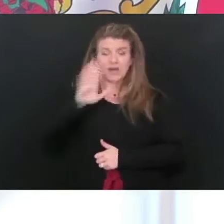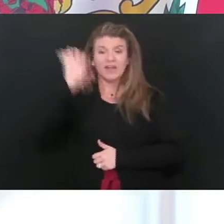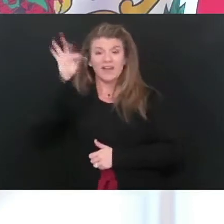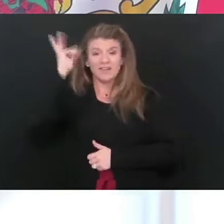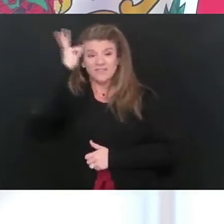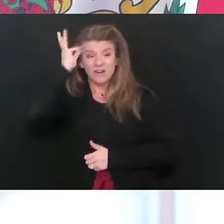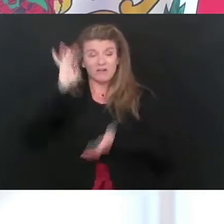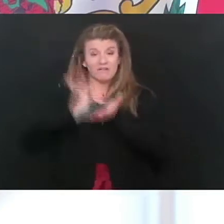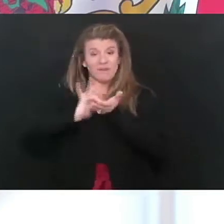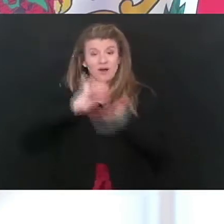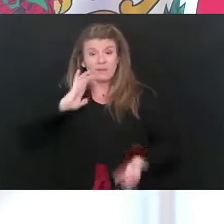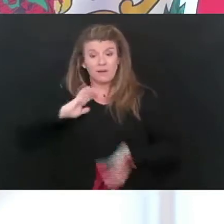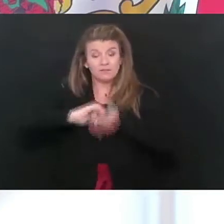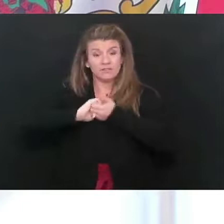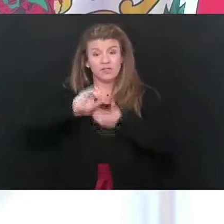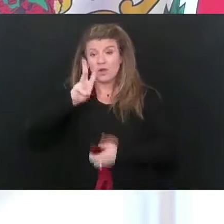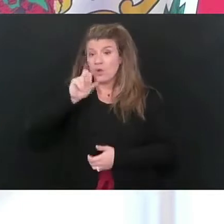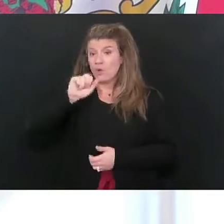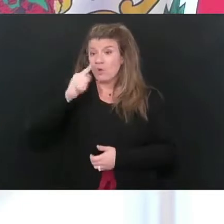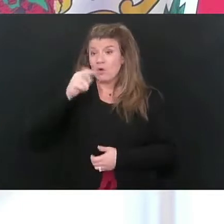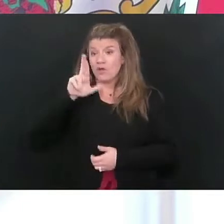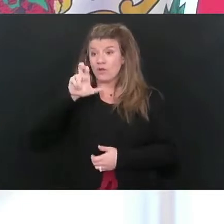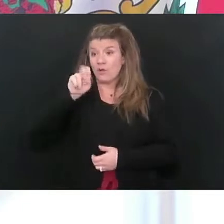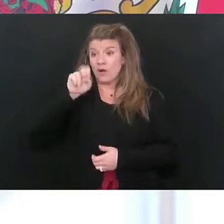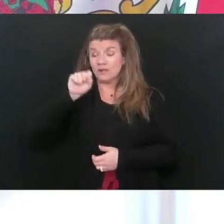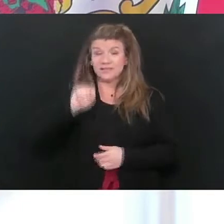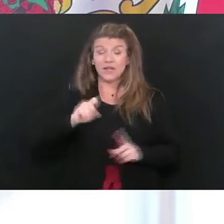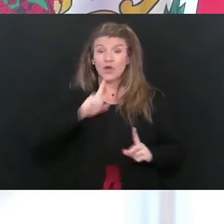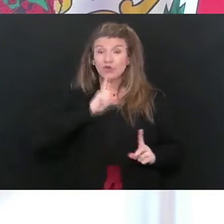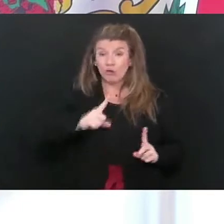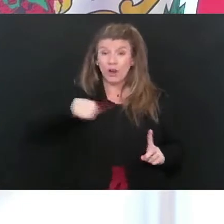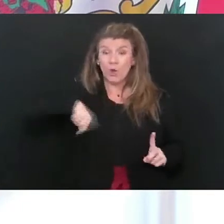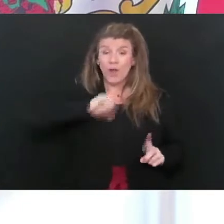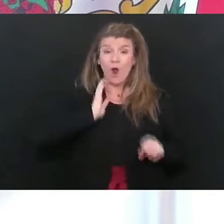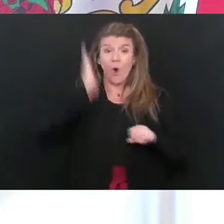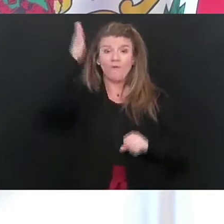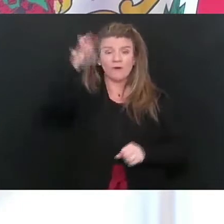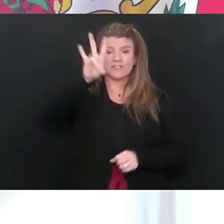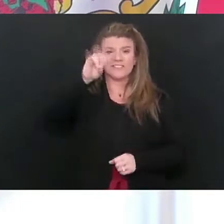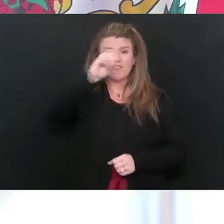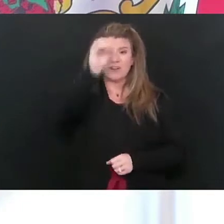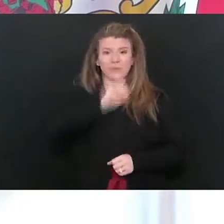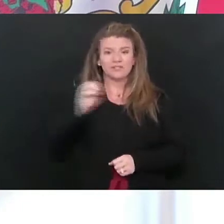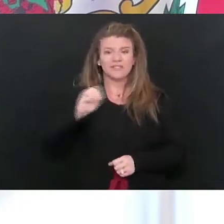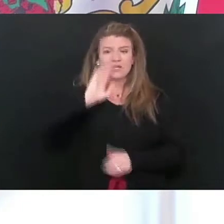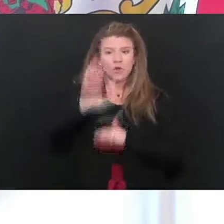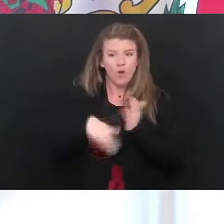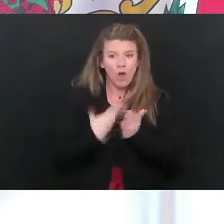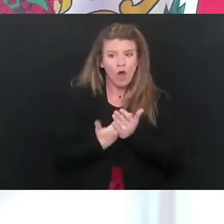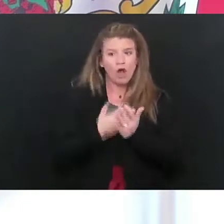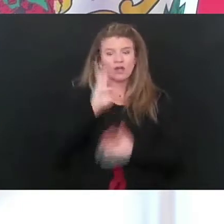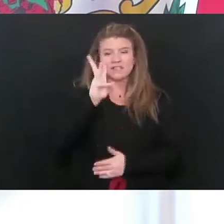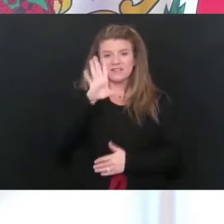with Walgreens, we are above 70% to all our 65 and older population. And like I